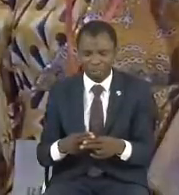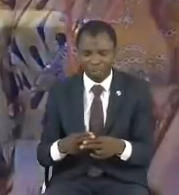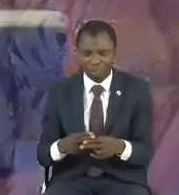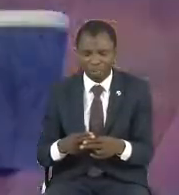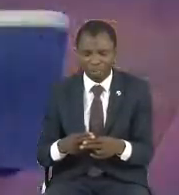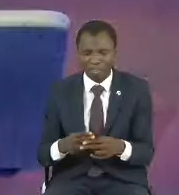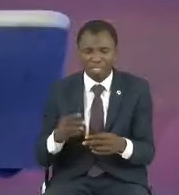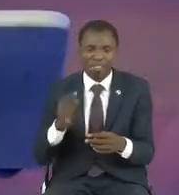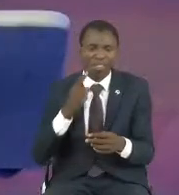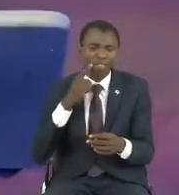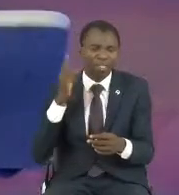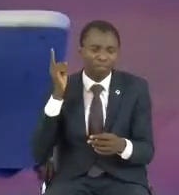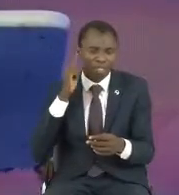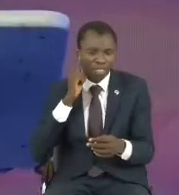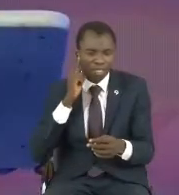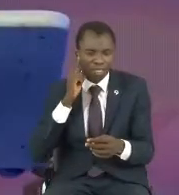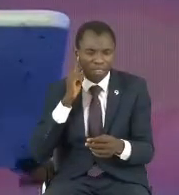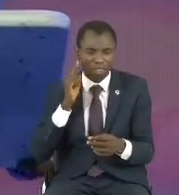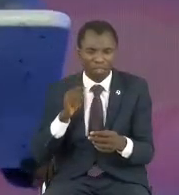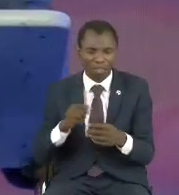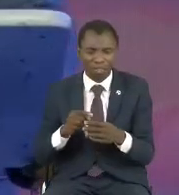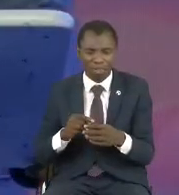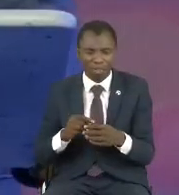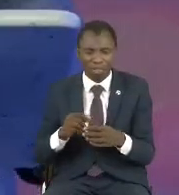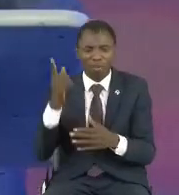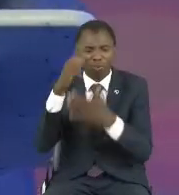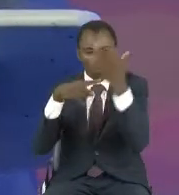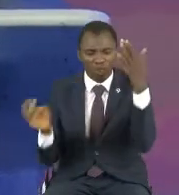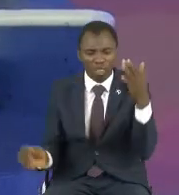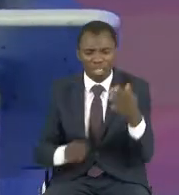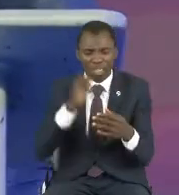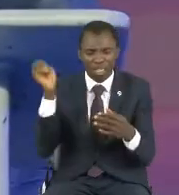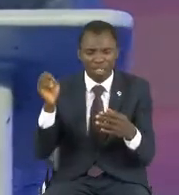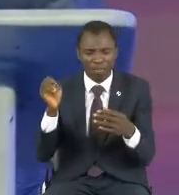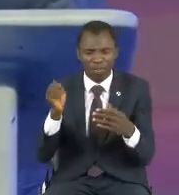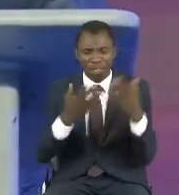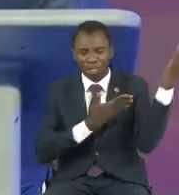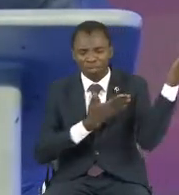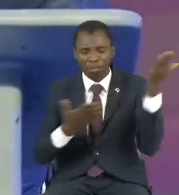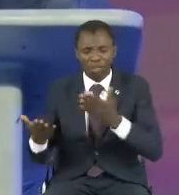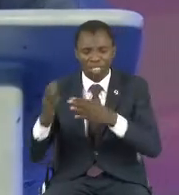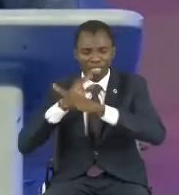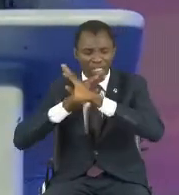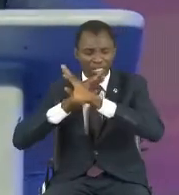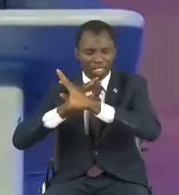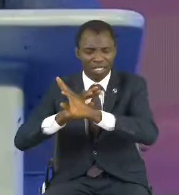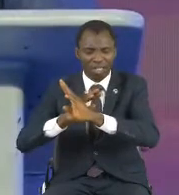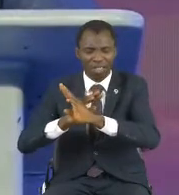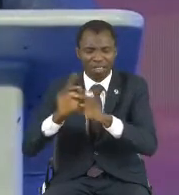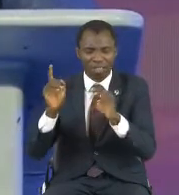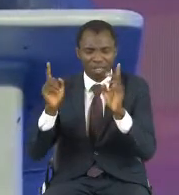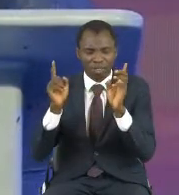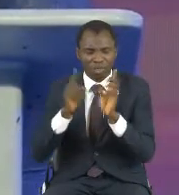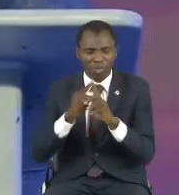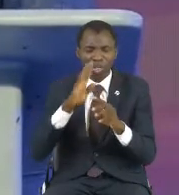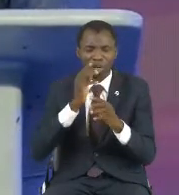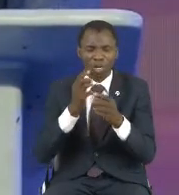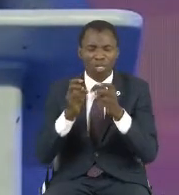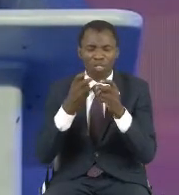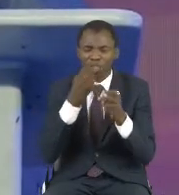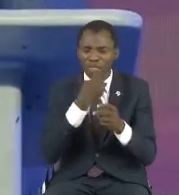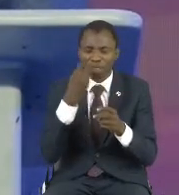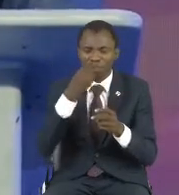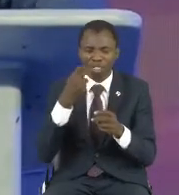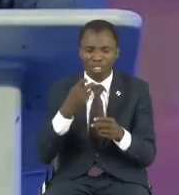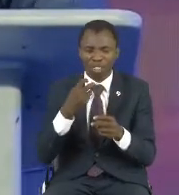Deafness and dumbness, whatever brings the impediment to your speech,